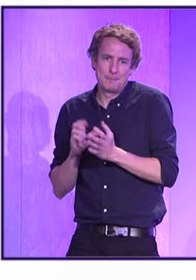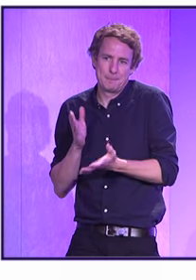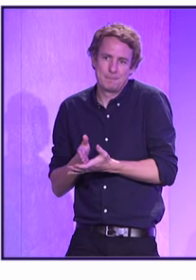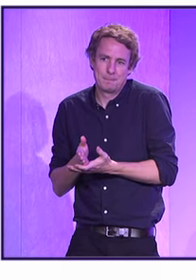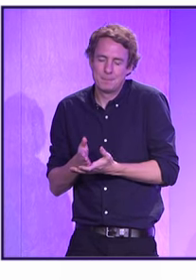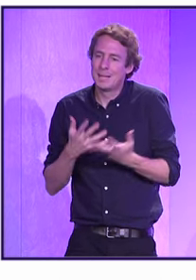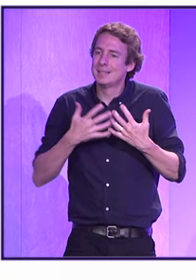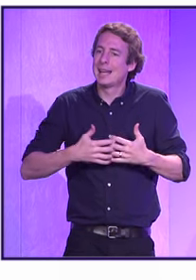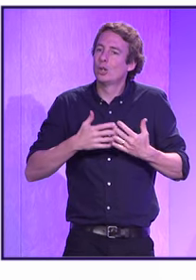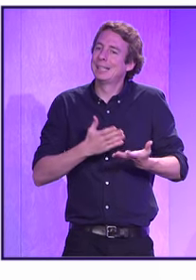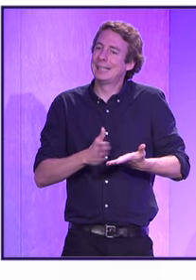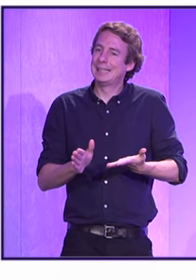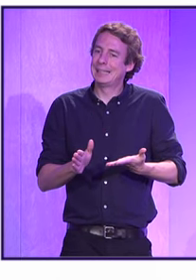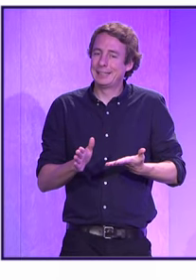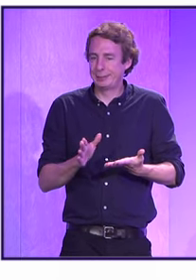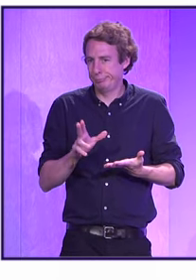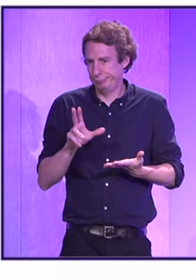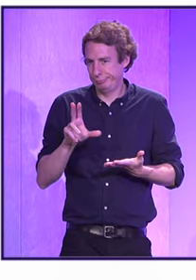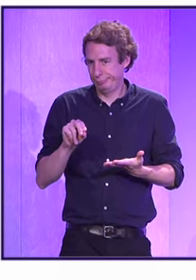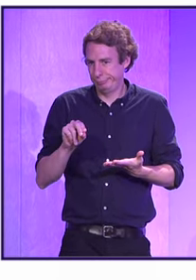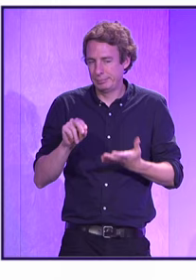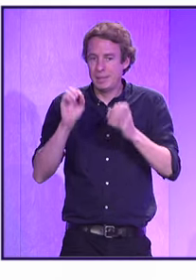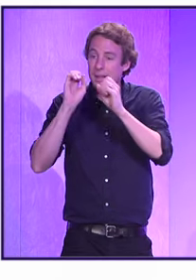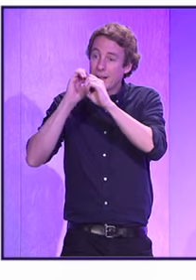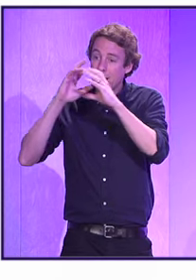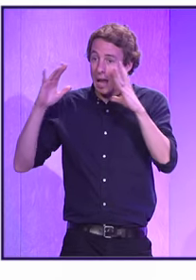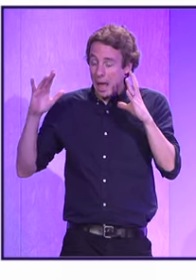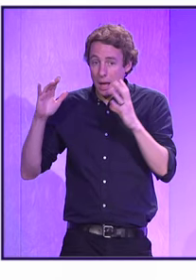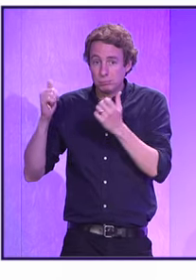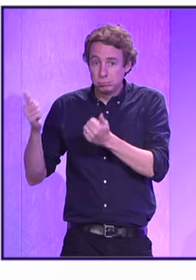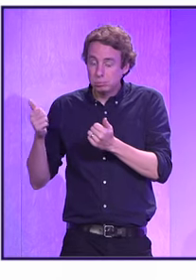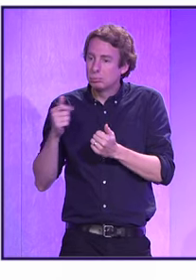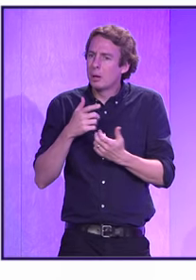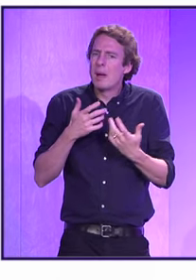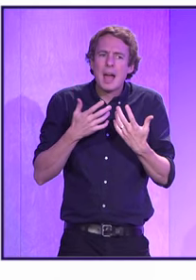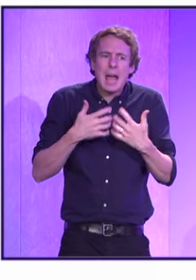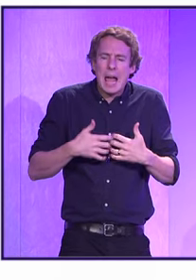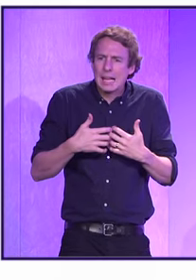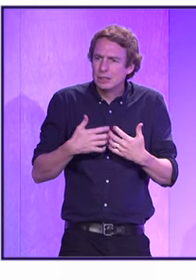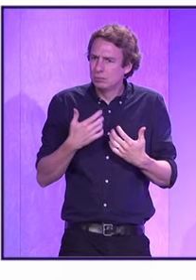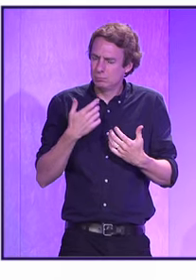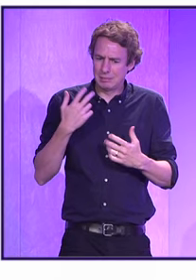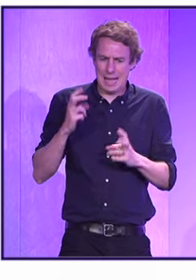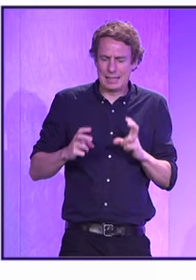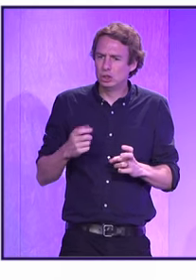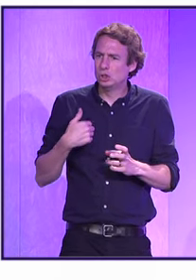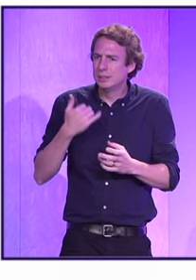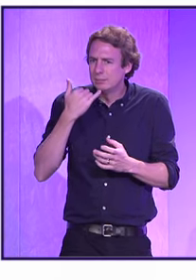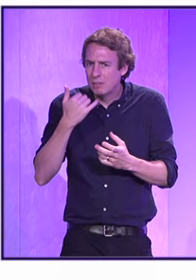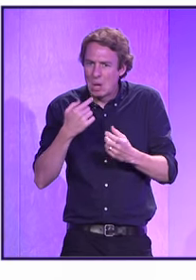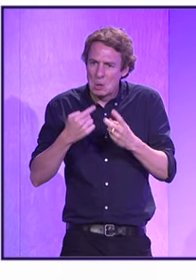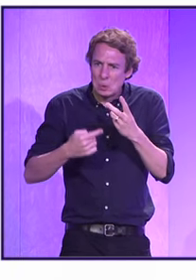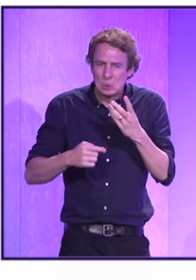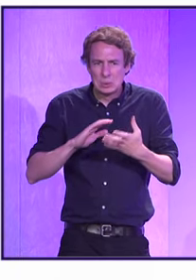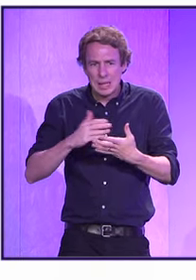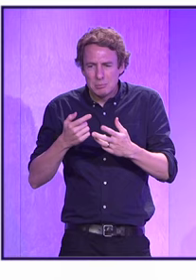major issue. Tech is not as clean as we think. You know, with the increase in adoption of cloud and the energy-hungry devices we all carry around,